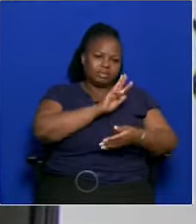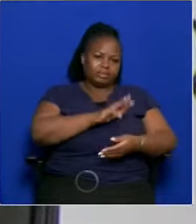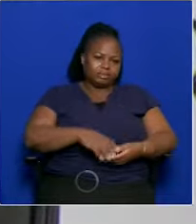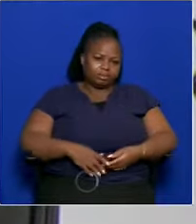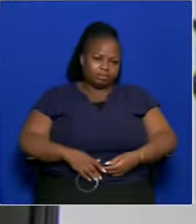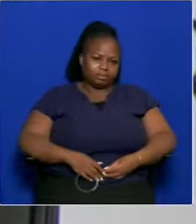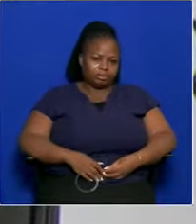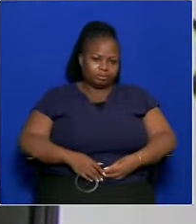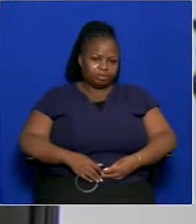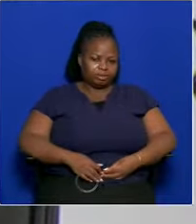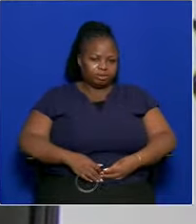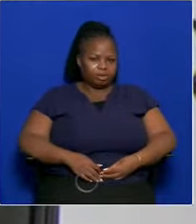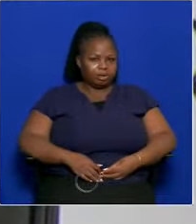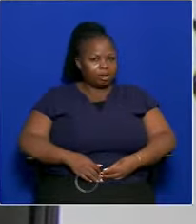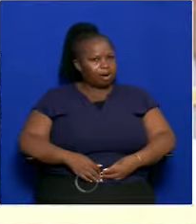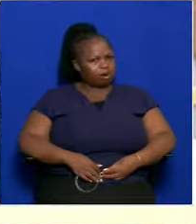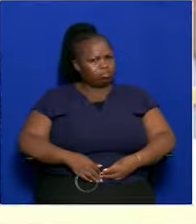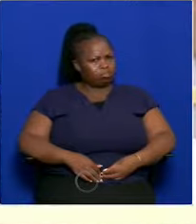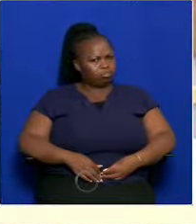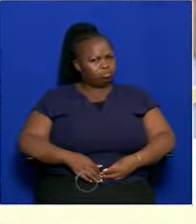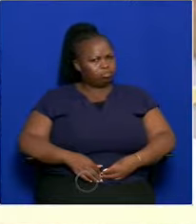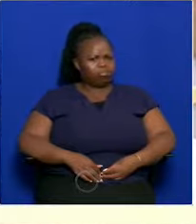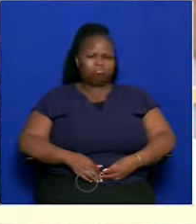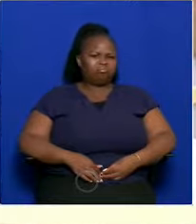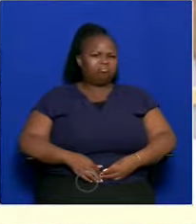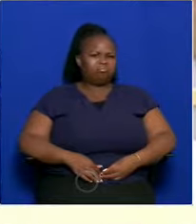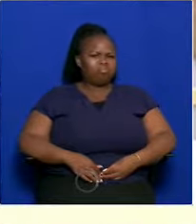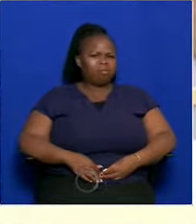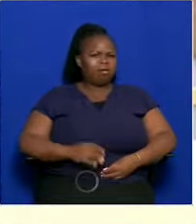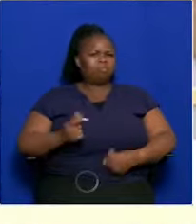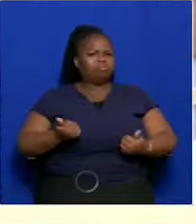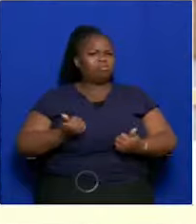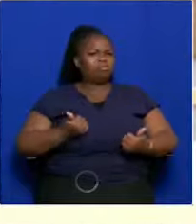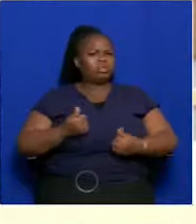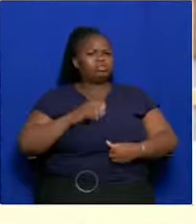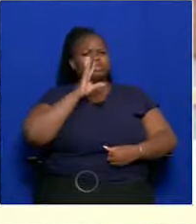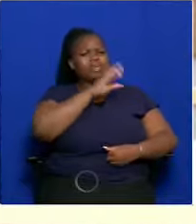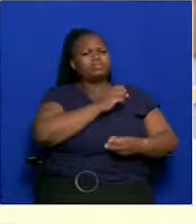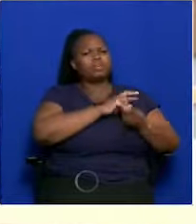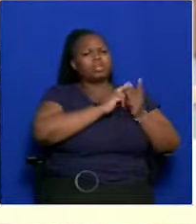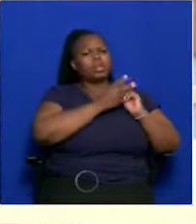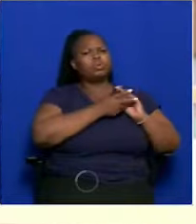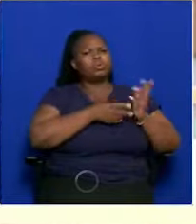That is my understanding. But by then you had already asked for the loan, 5 days